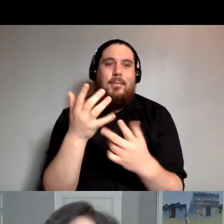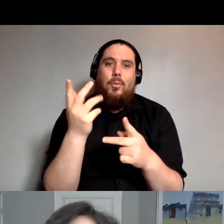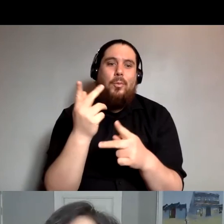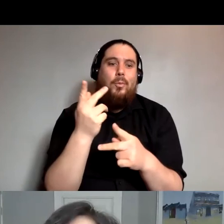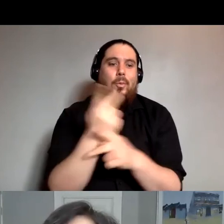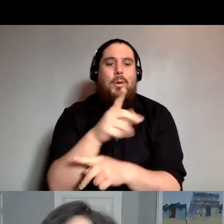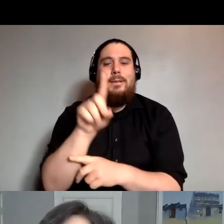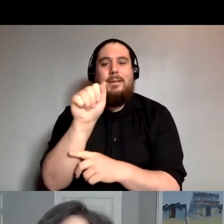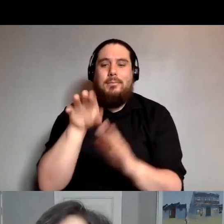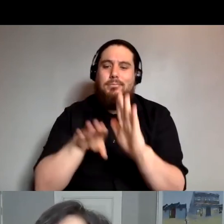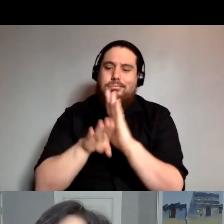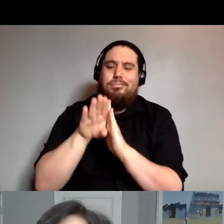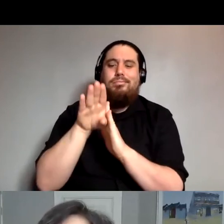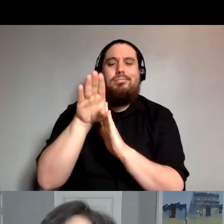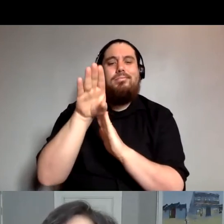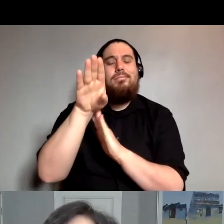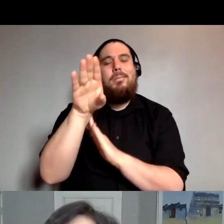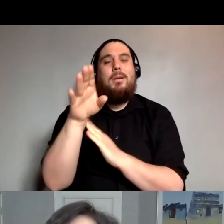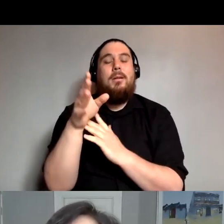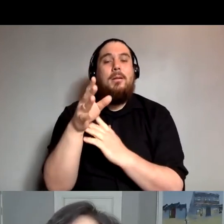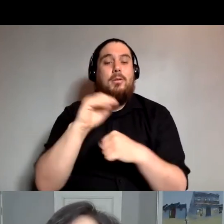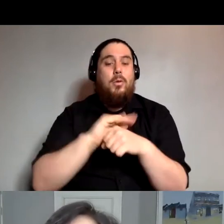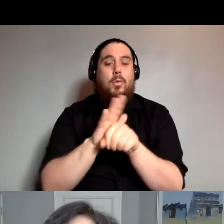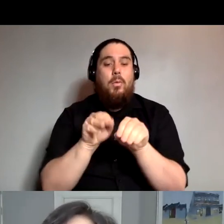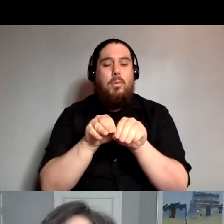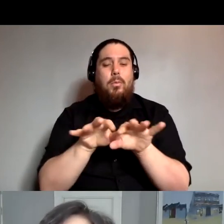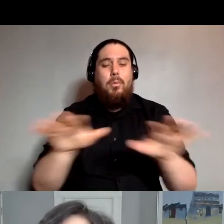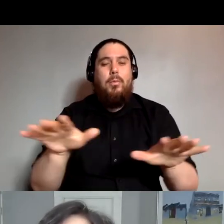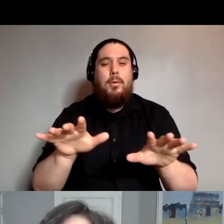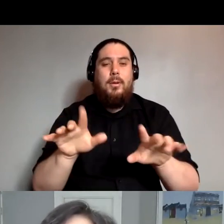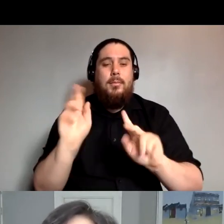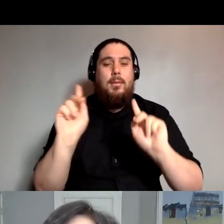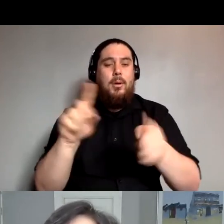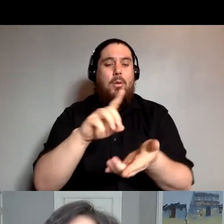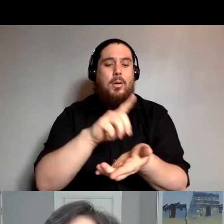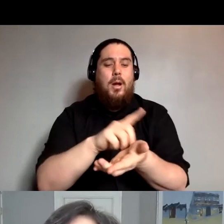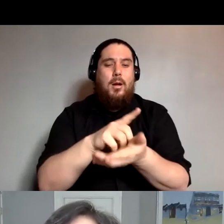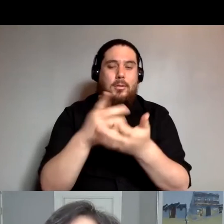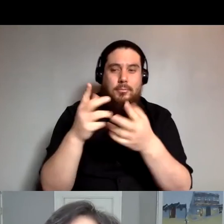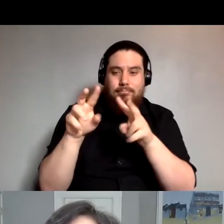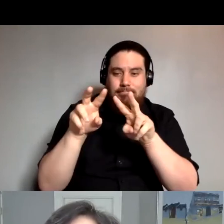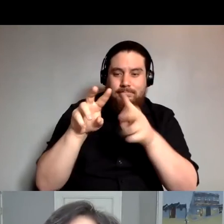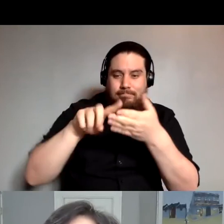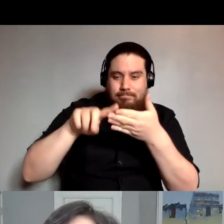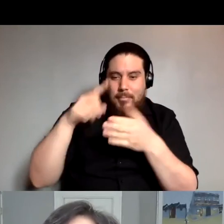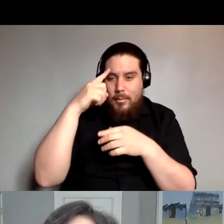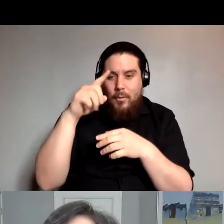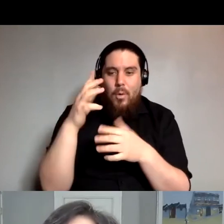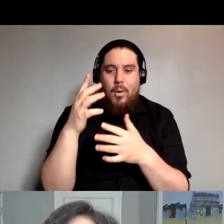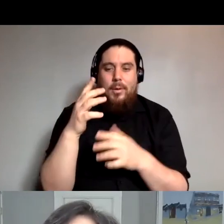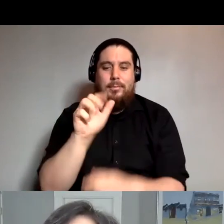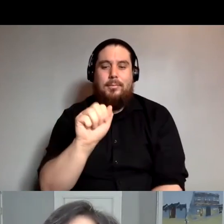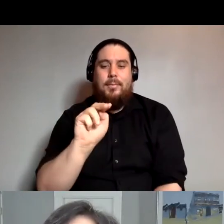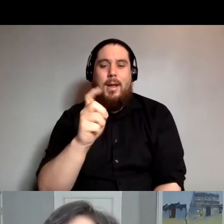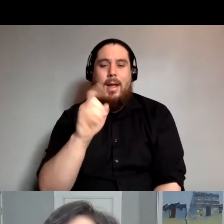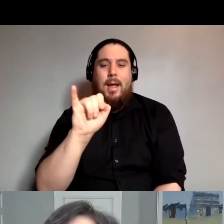pandemic, screenings for anxiety and depression have increased almost like 400%, according to